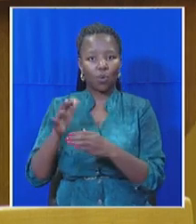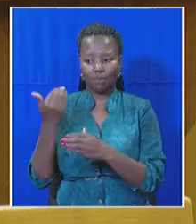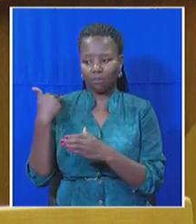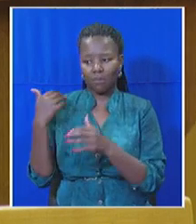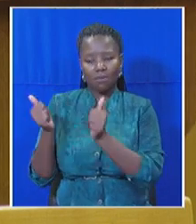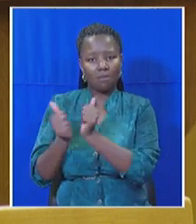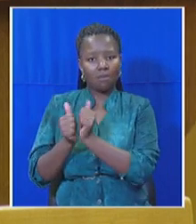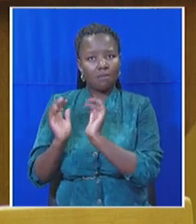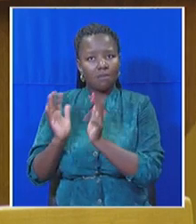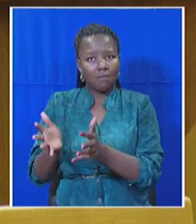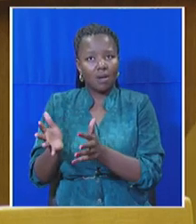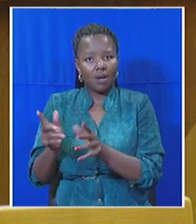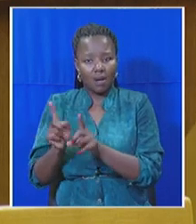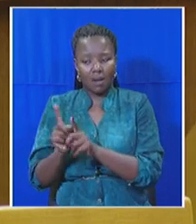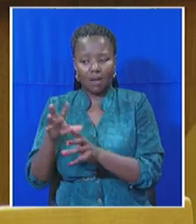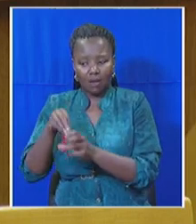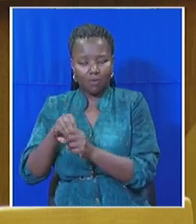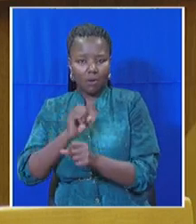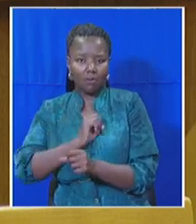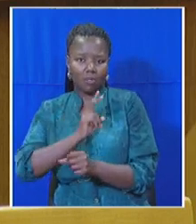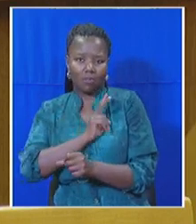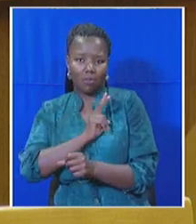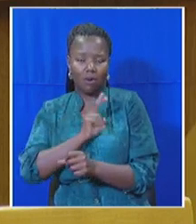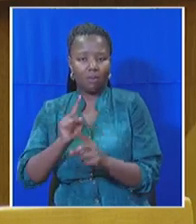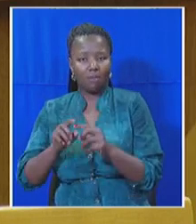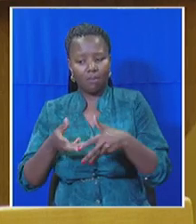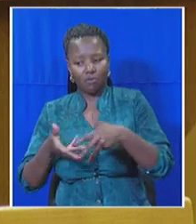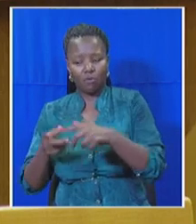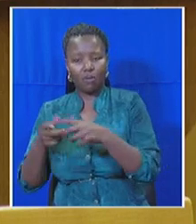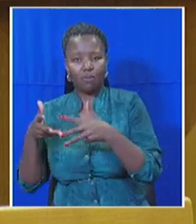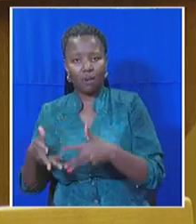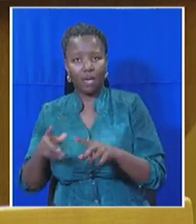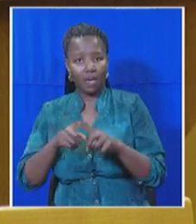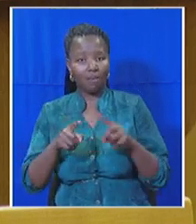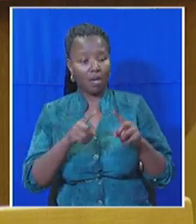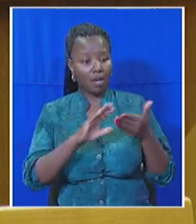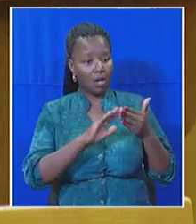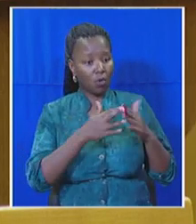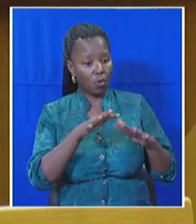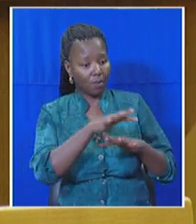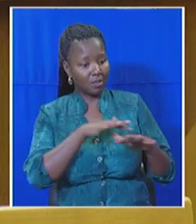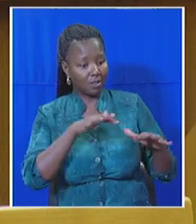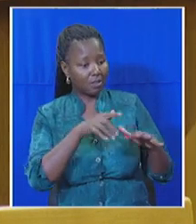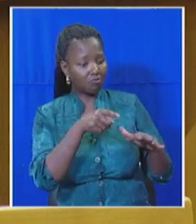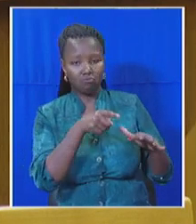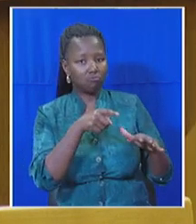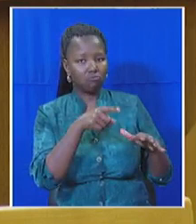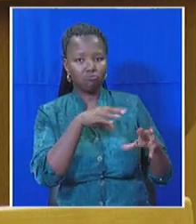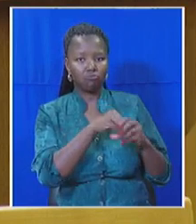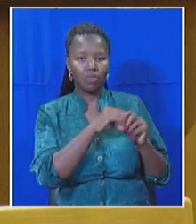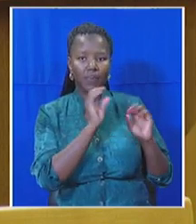with the production of Springbok rugby players and less are emerging from non-traditional Springbok producing